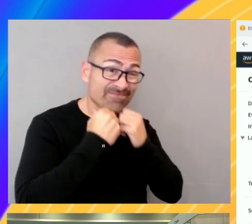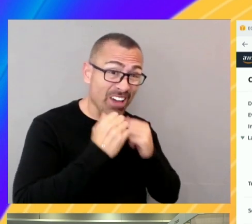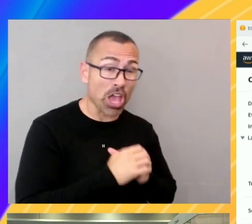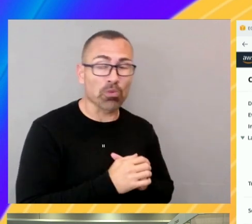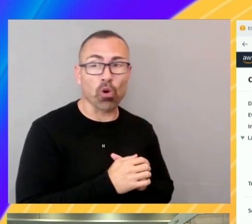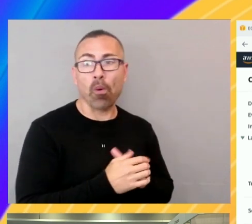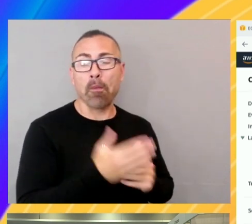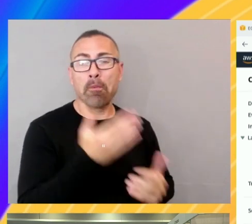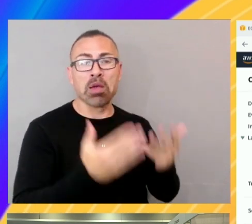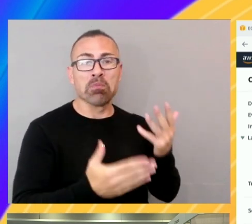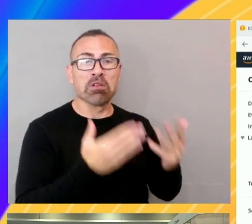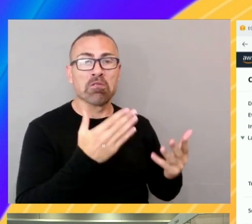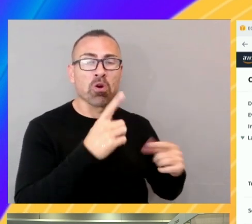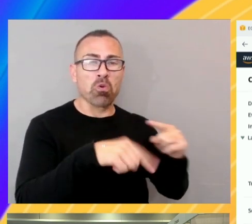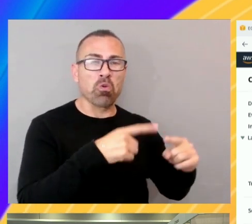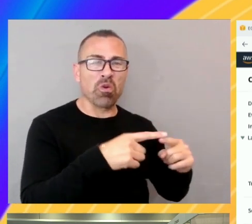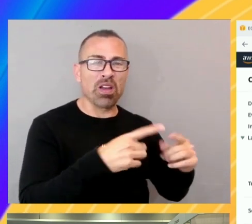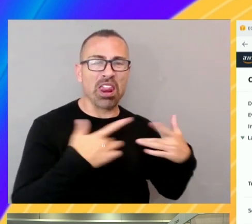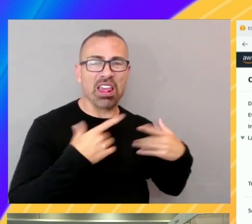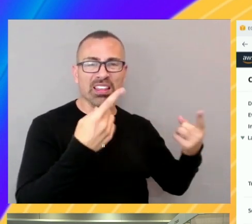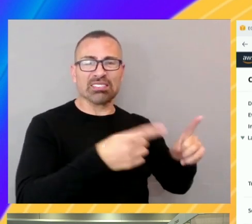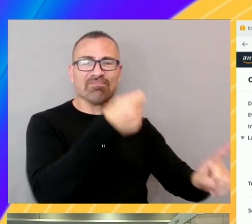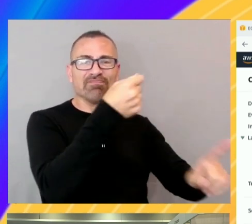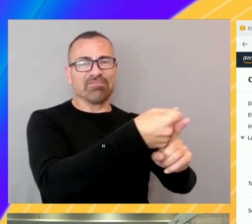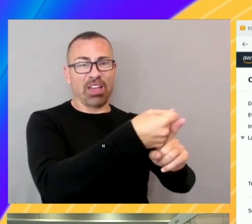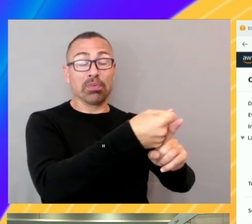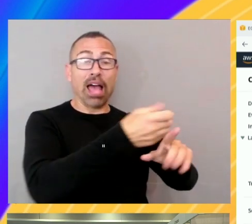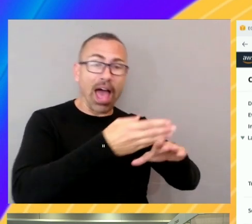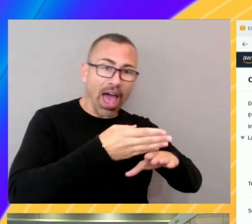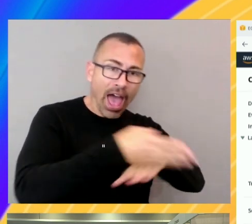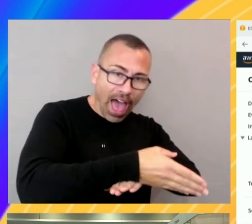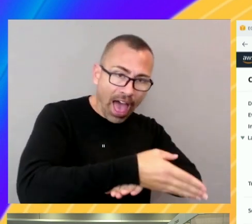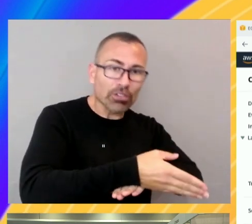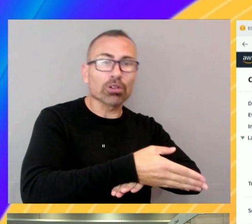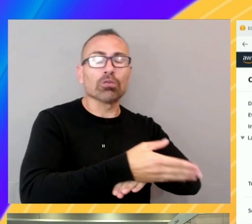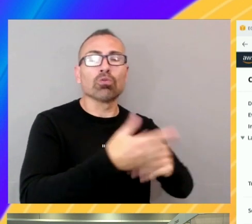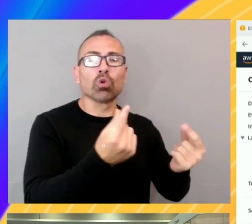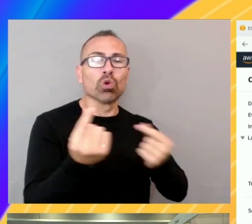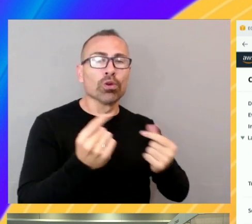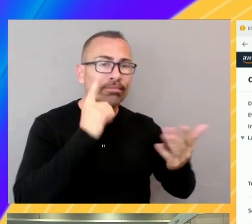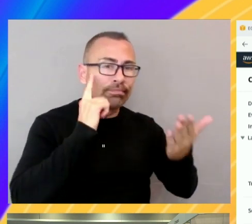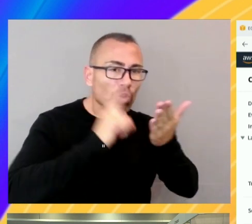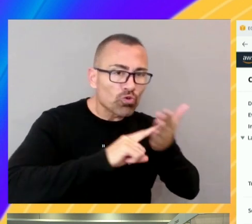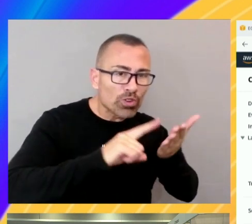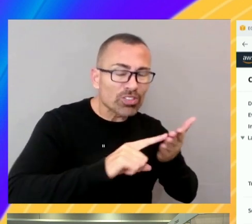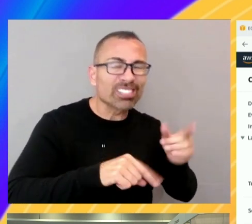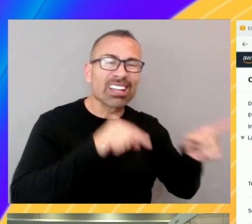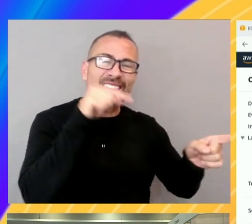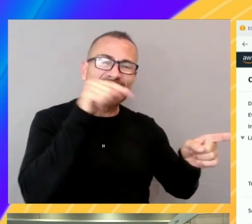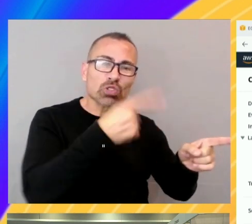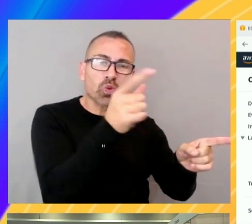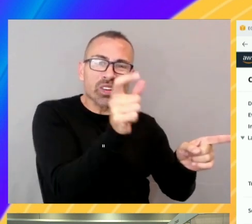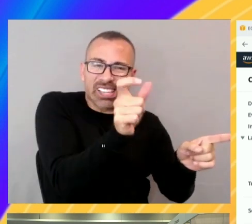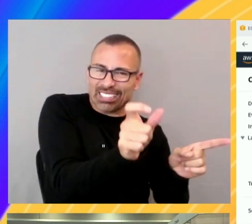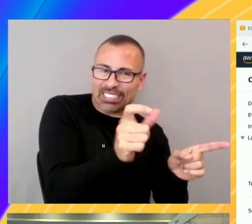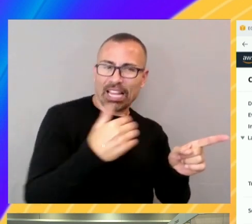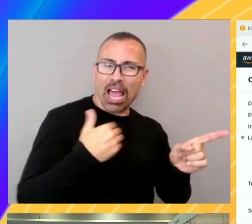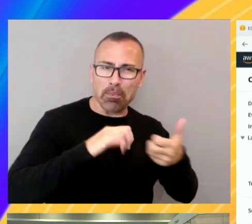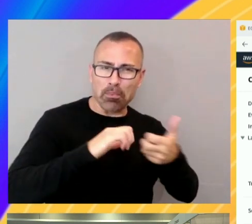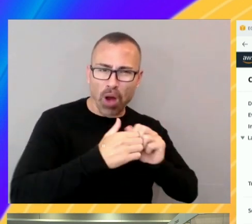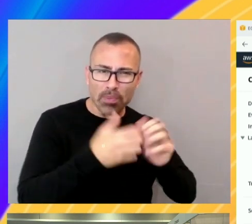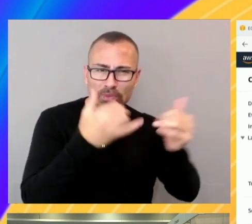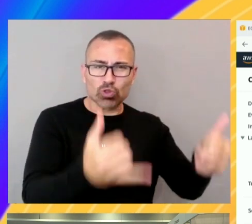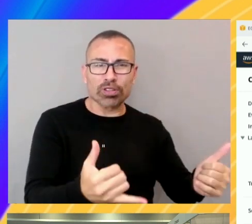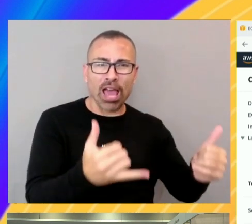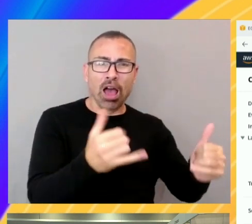research where this one instance has had problems. Let's quarantine it, and okay, everything's safe now. Let's go ahead